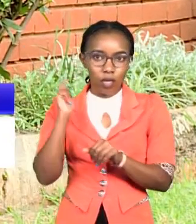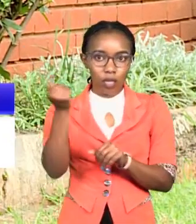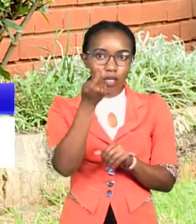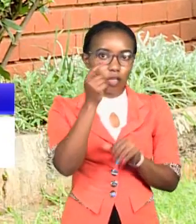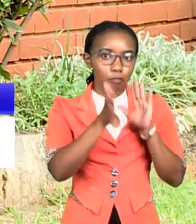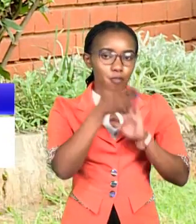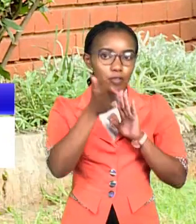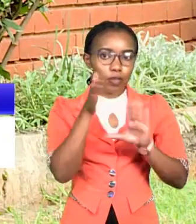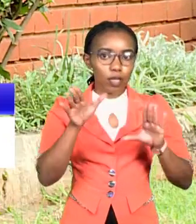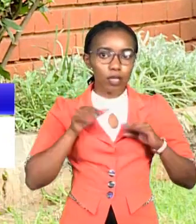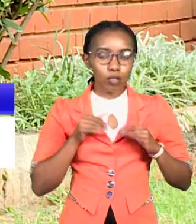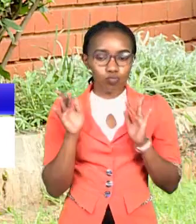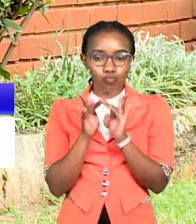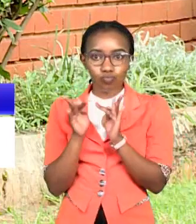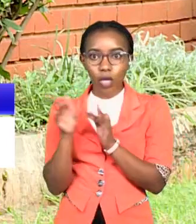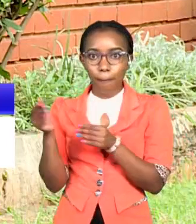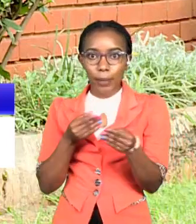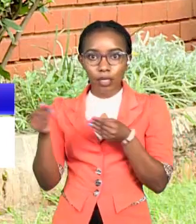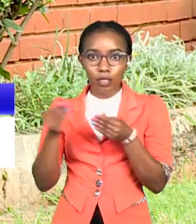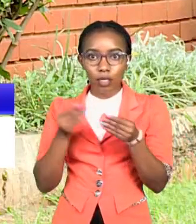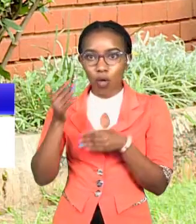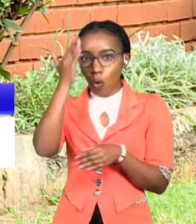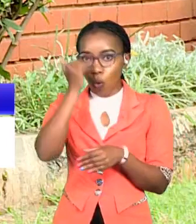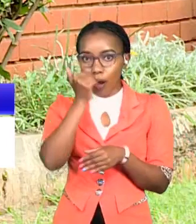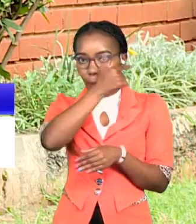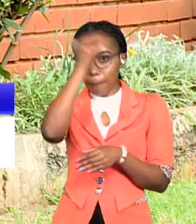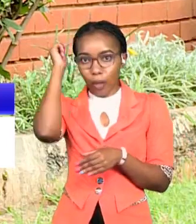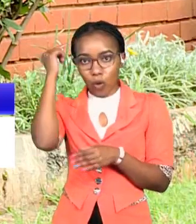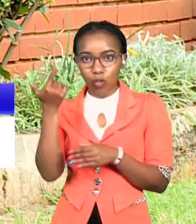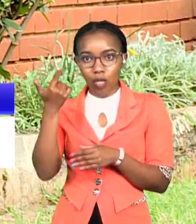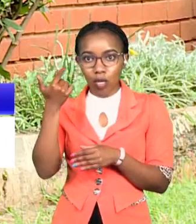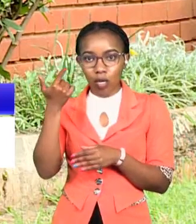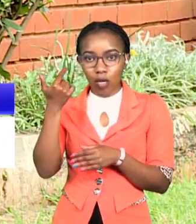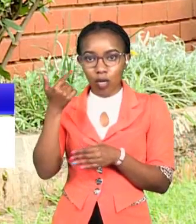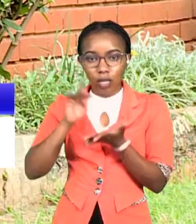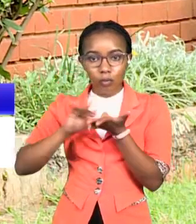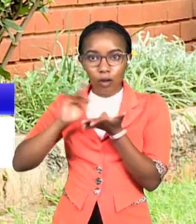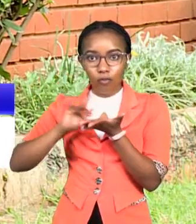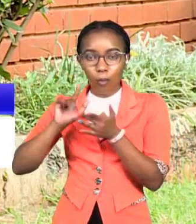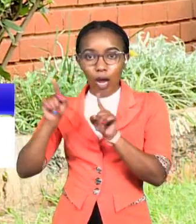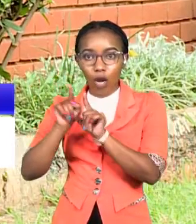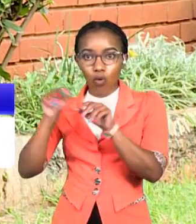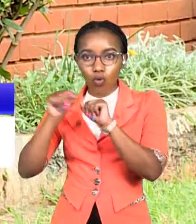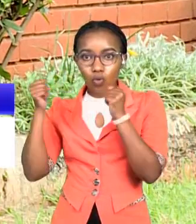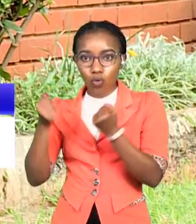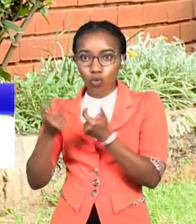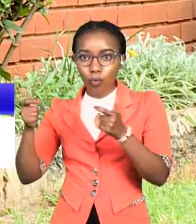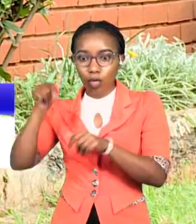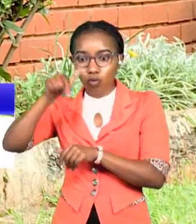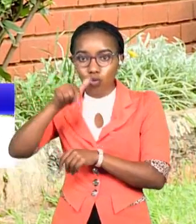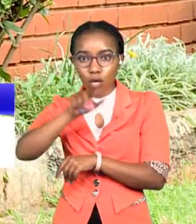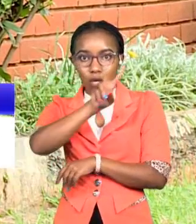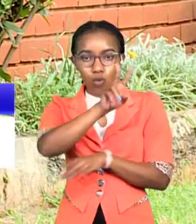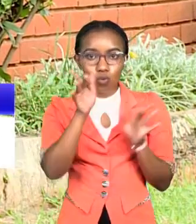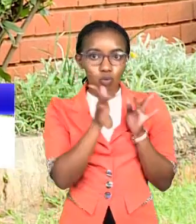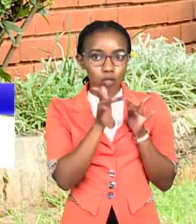fastest adapters of digital entrepreneurship, largely because of the introduction of smartphones and social media platforms. Today, I'm joined by two